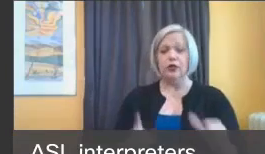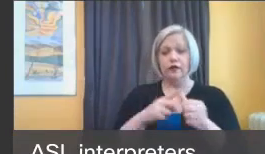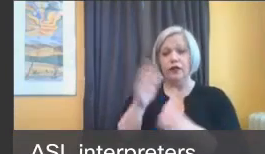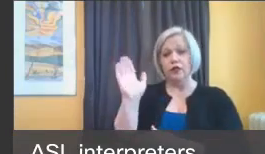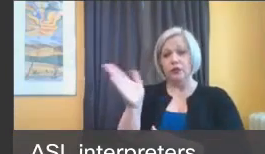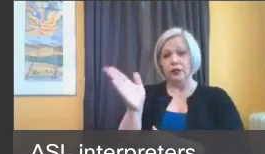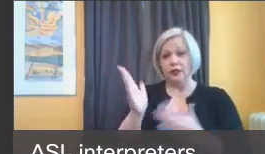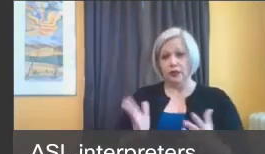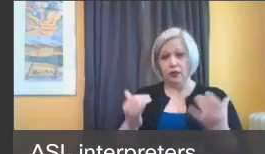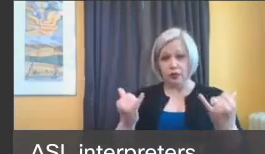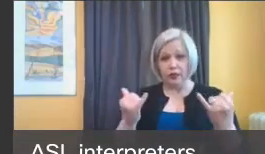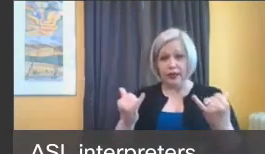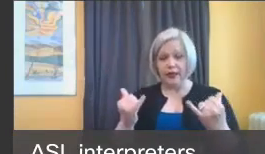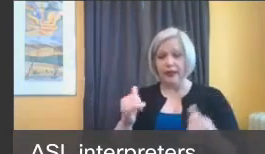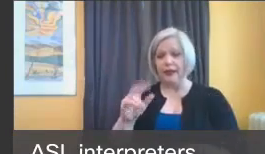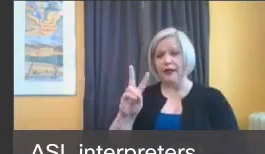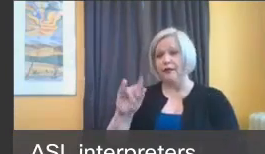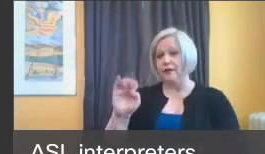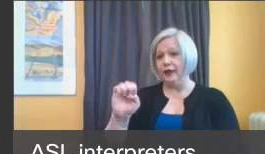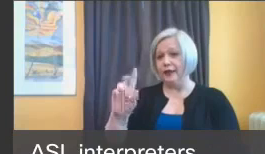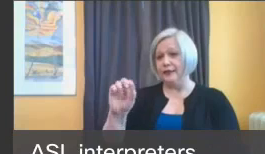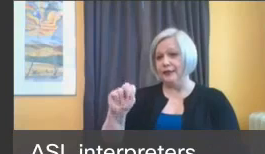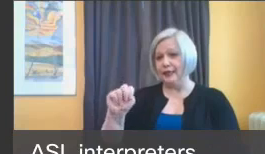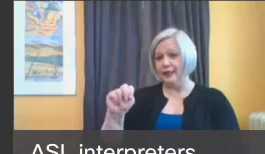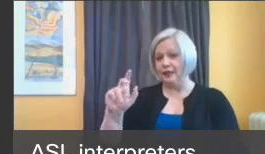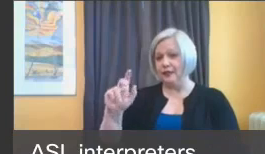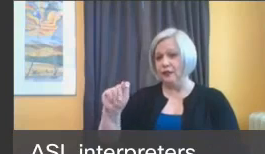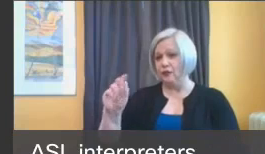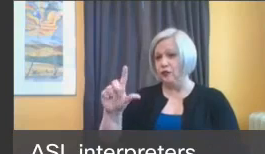presenter today will be Vice Dean Franita Tolson,